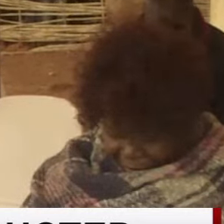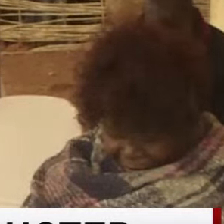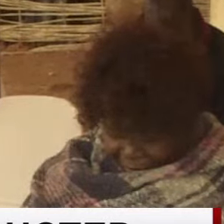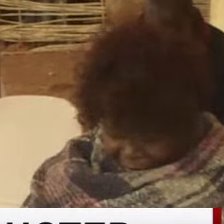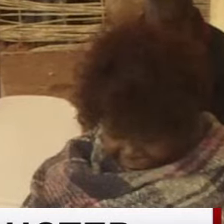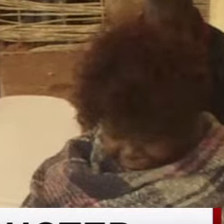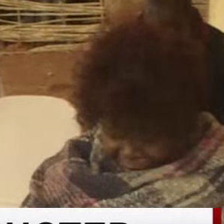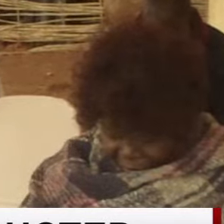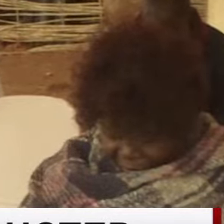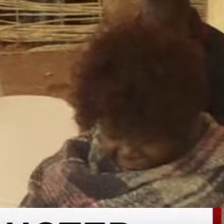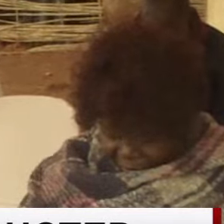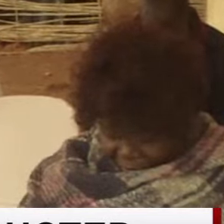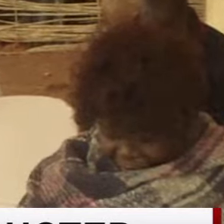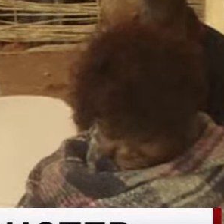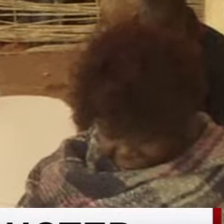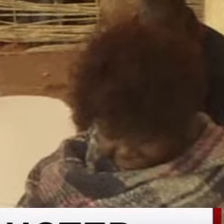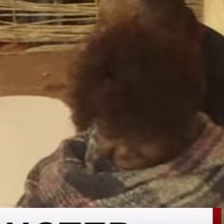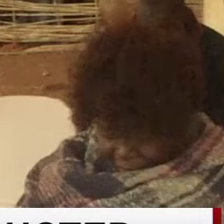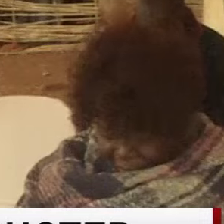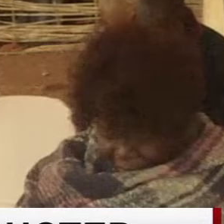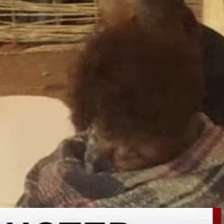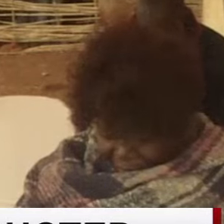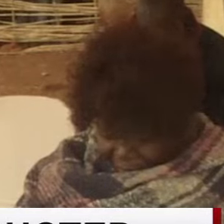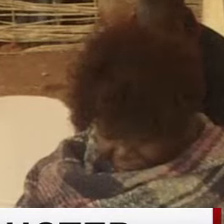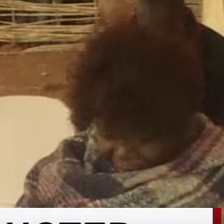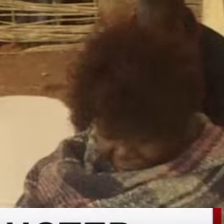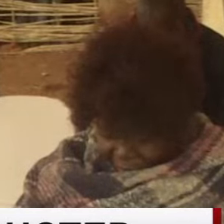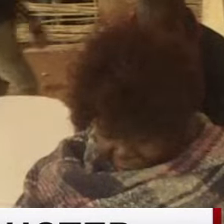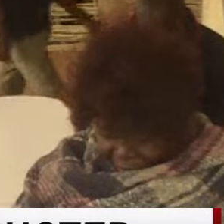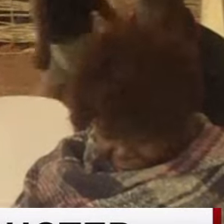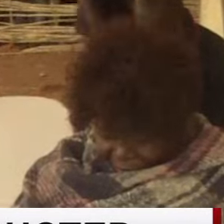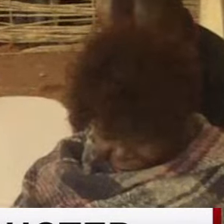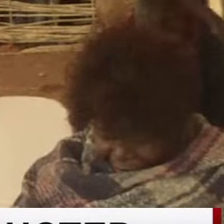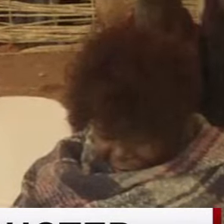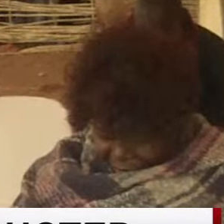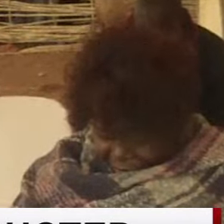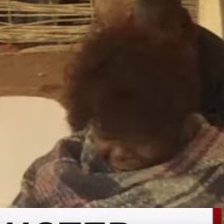through difficult circumstances, especially on the El Nino